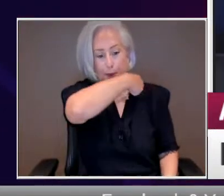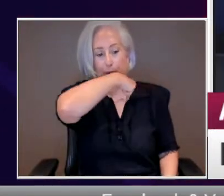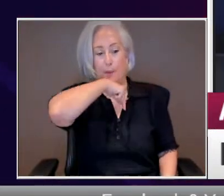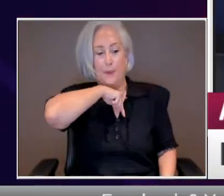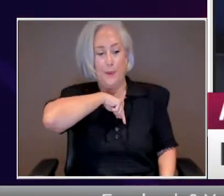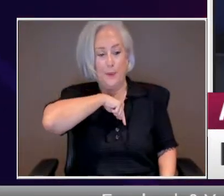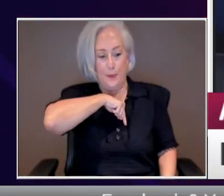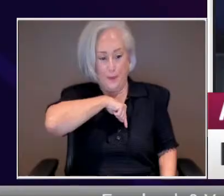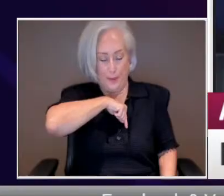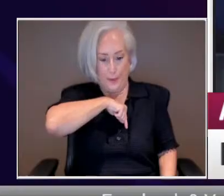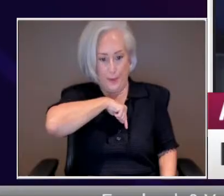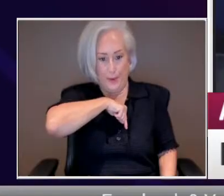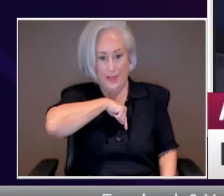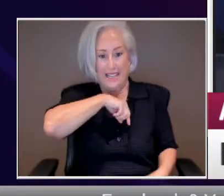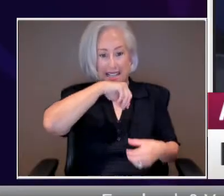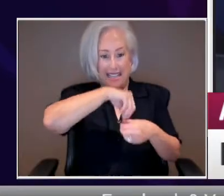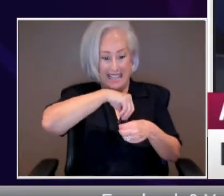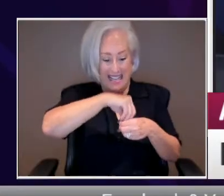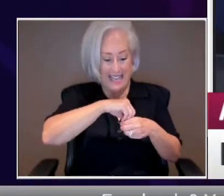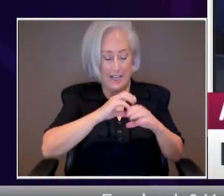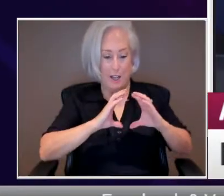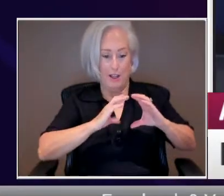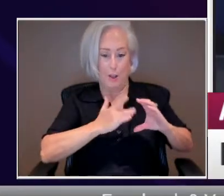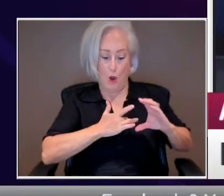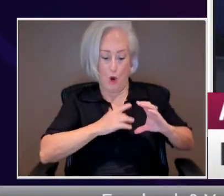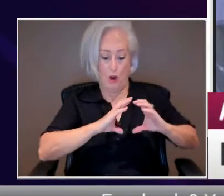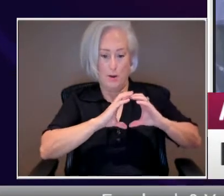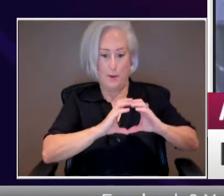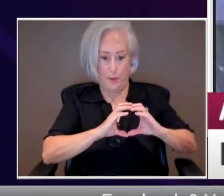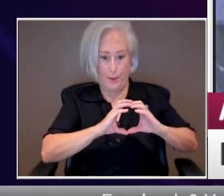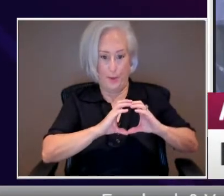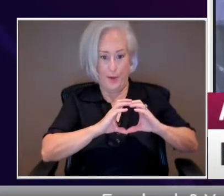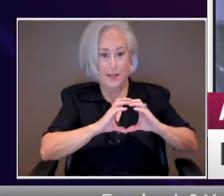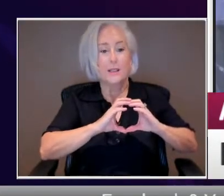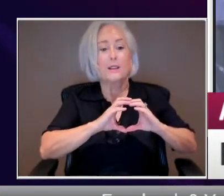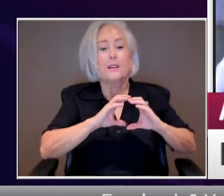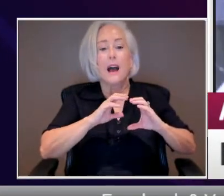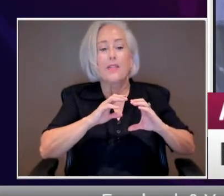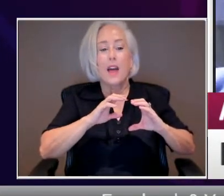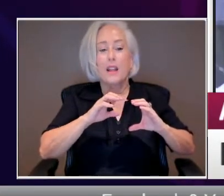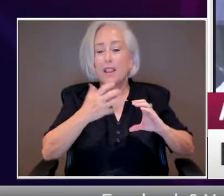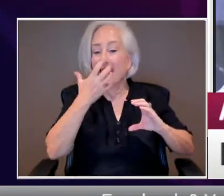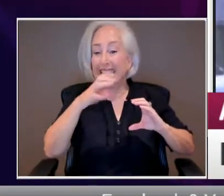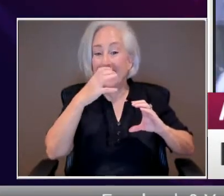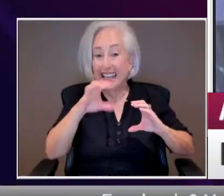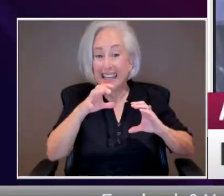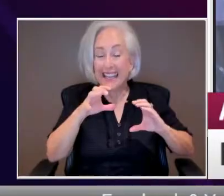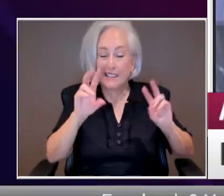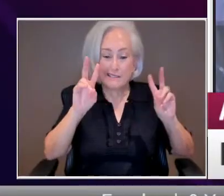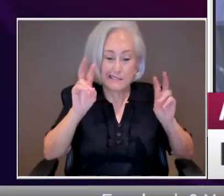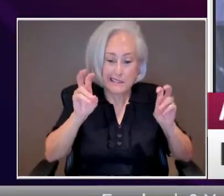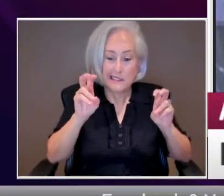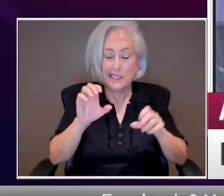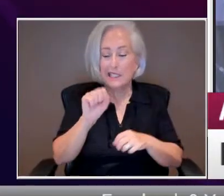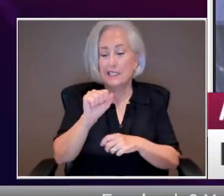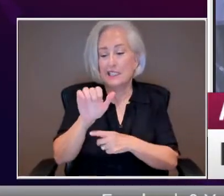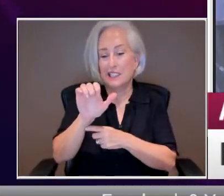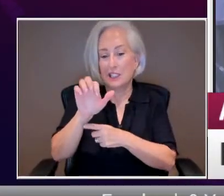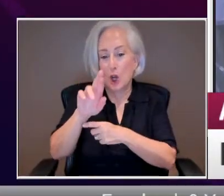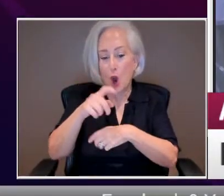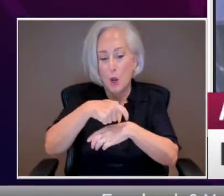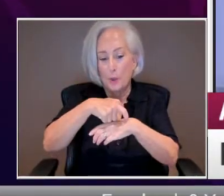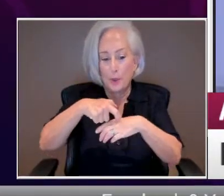your heart. Putting little scars on your heart so that way those signals can't get through from wherever they're coming from.